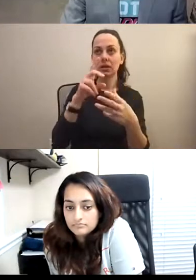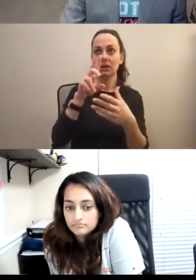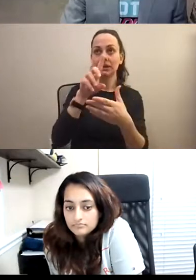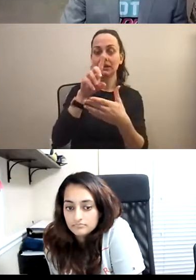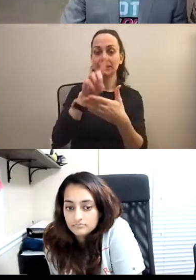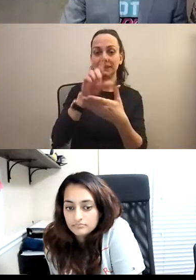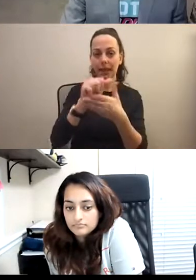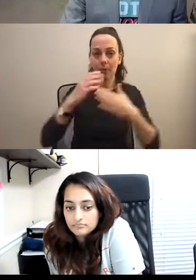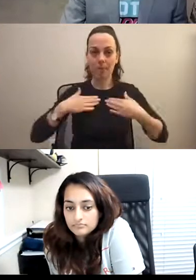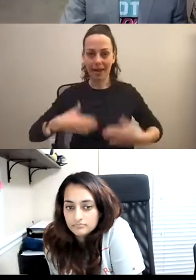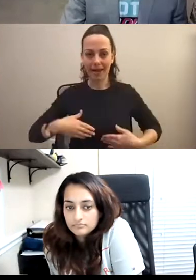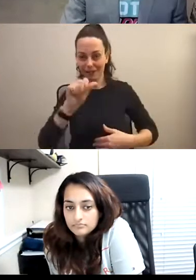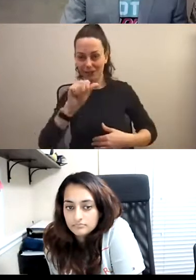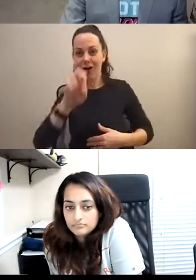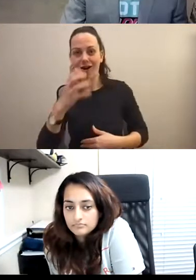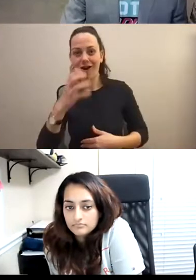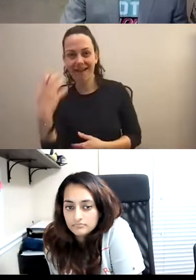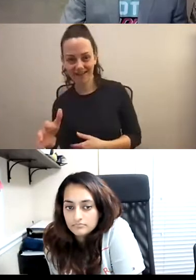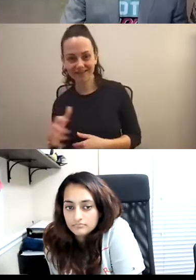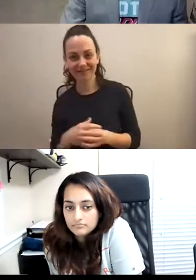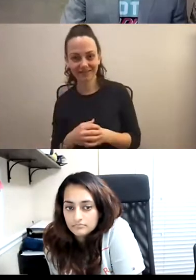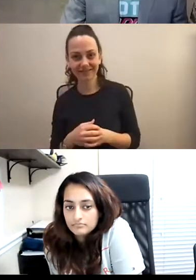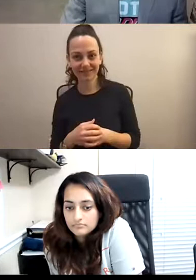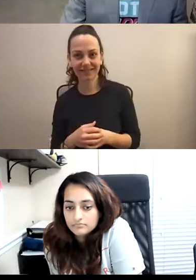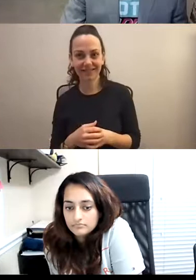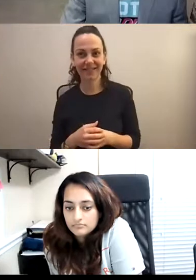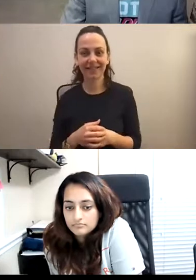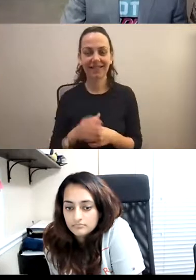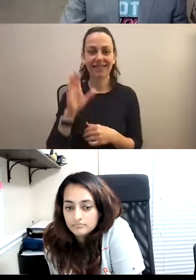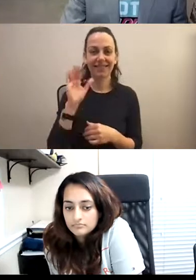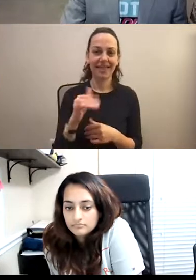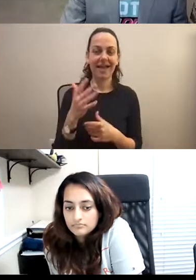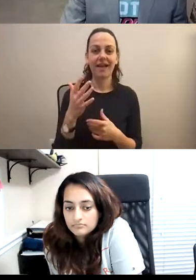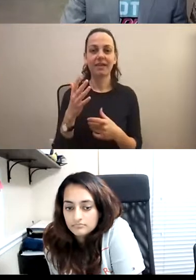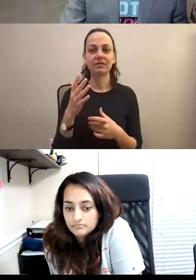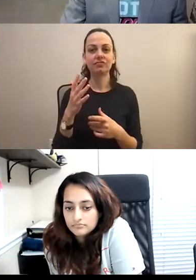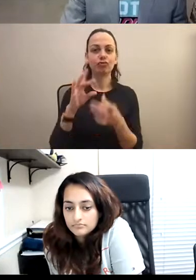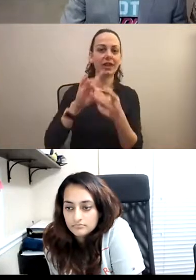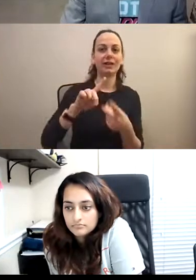disabled bodies are hot, kind of around this topic.